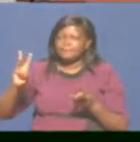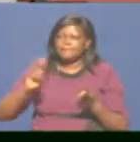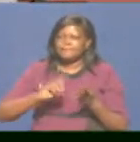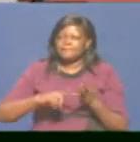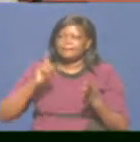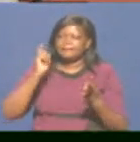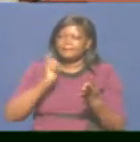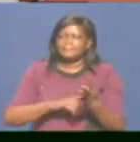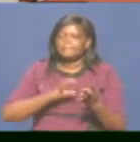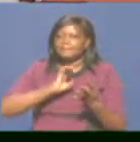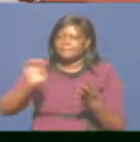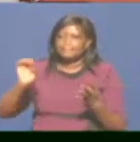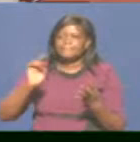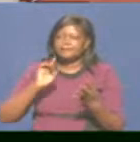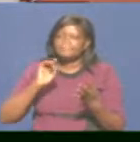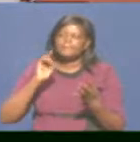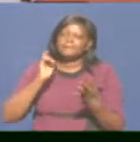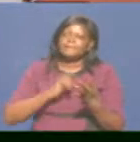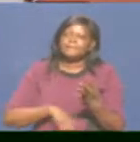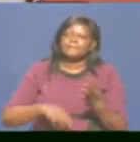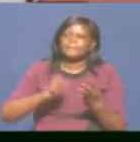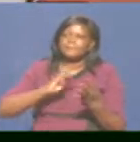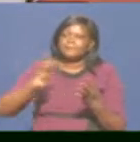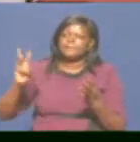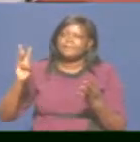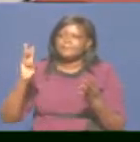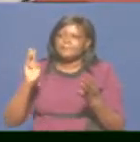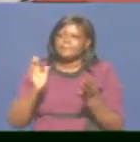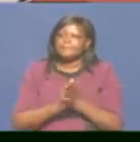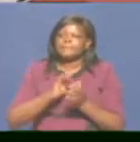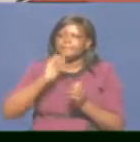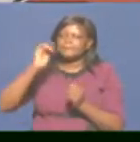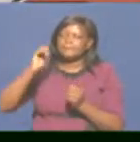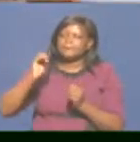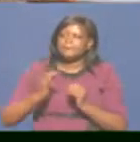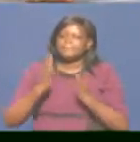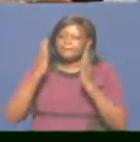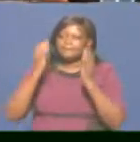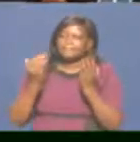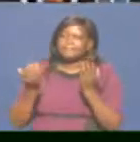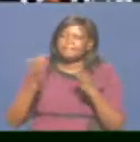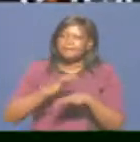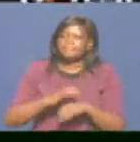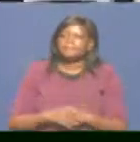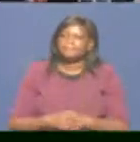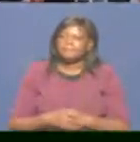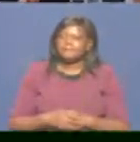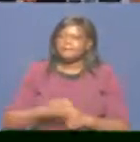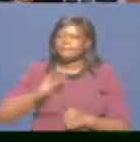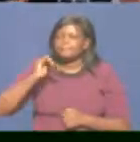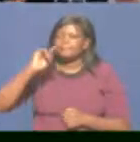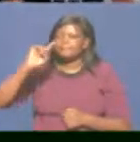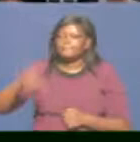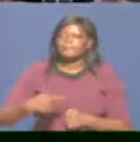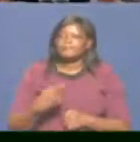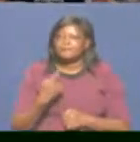East, Mboya West, and Mount Kenya Forest, covering the county's